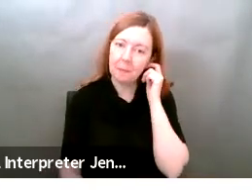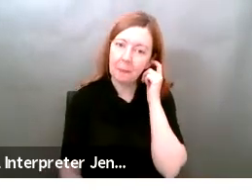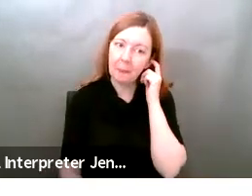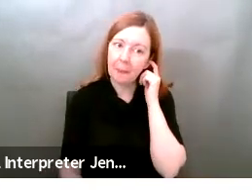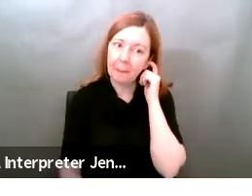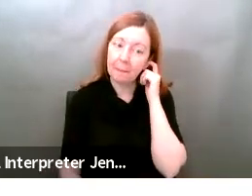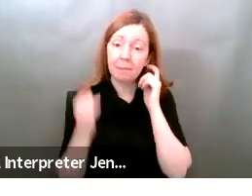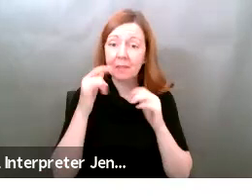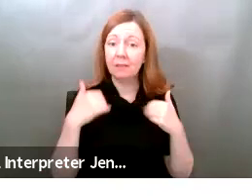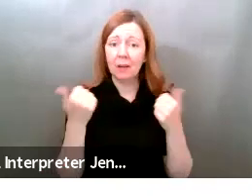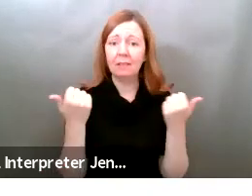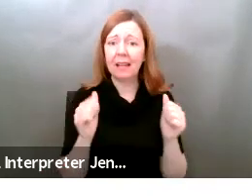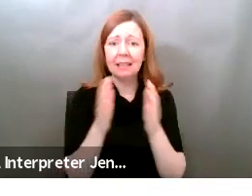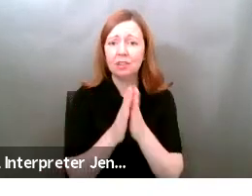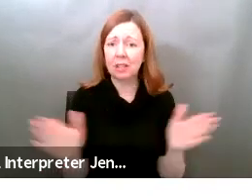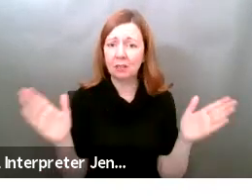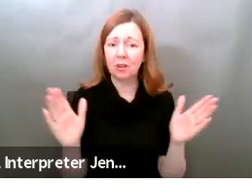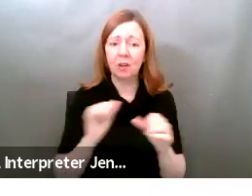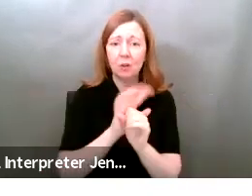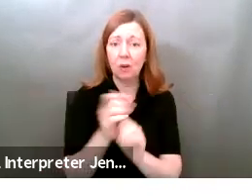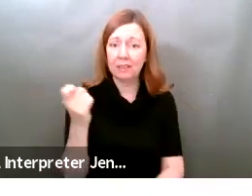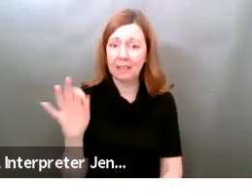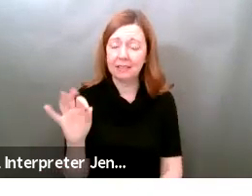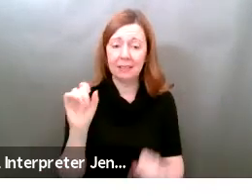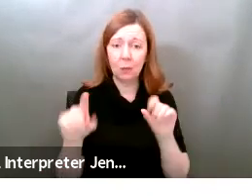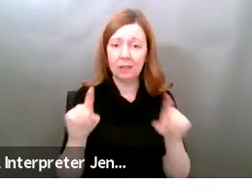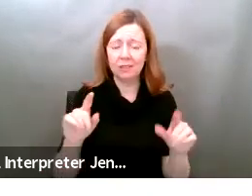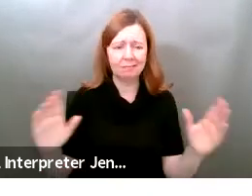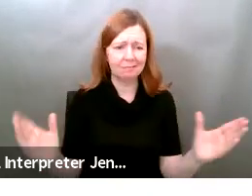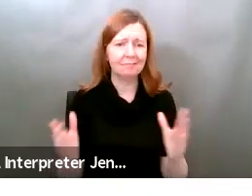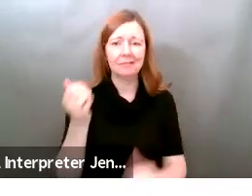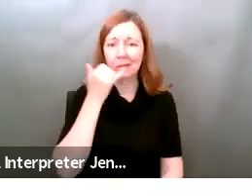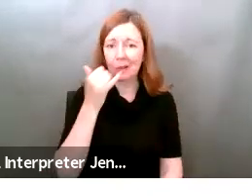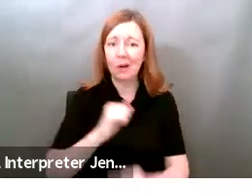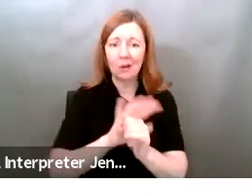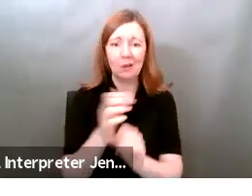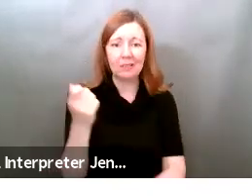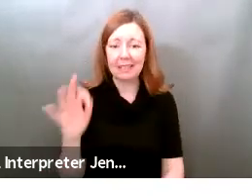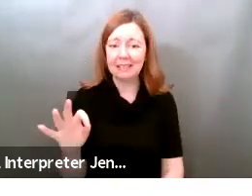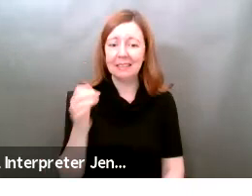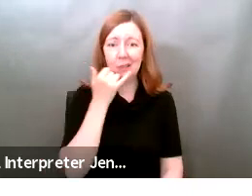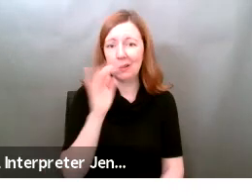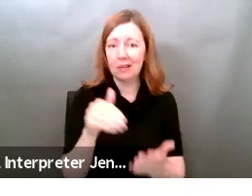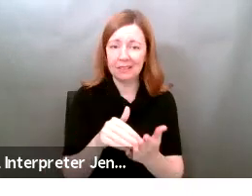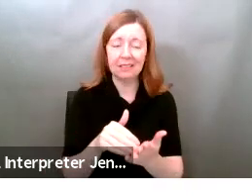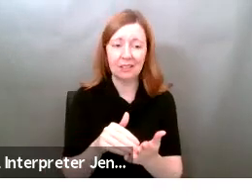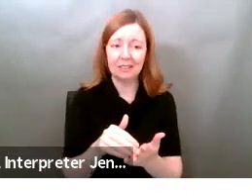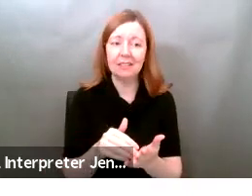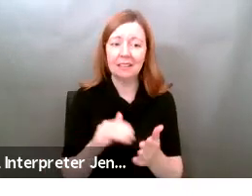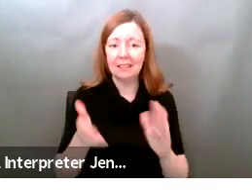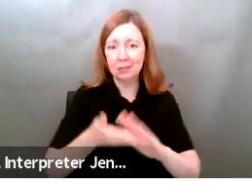And then if you have any general COVID-19 questions, we encourage you to call the COVID-19 call center that's run out of the health